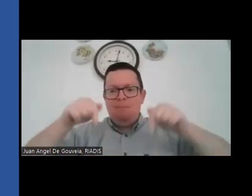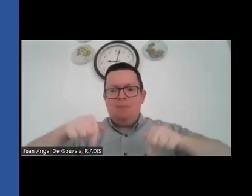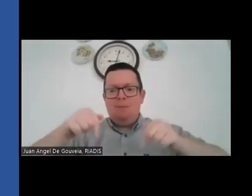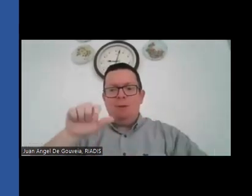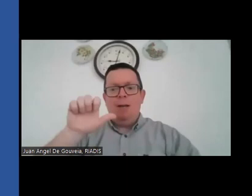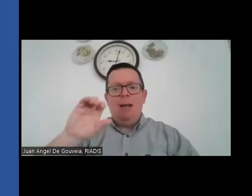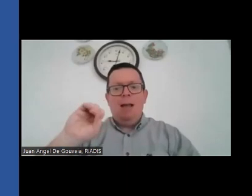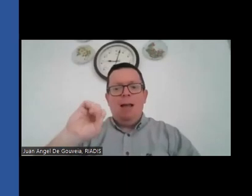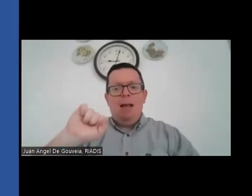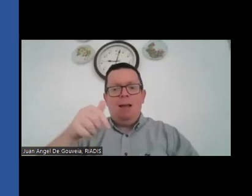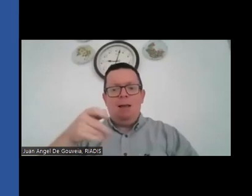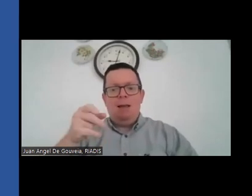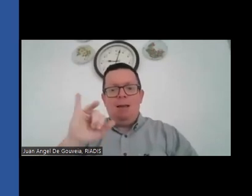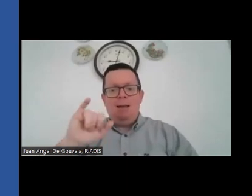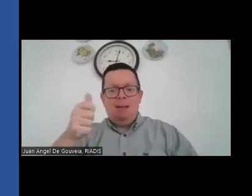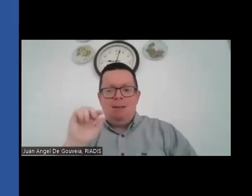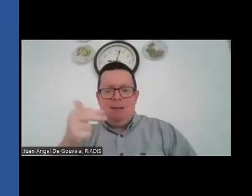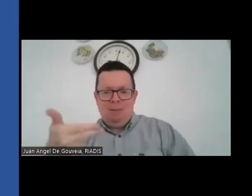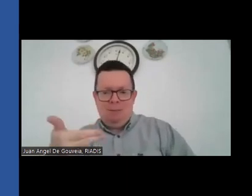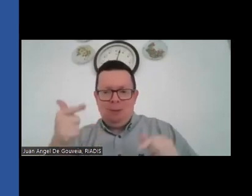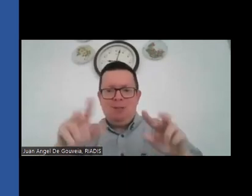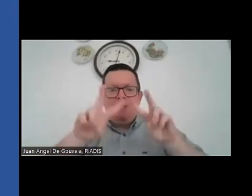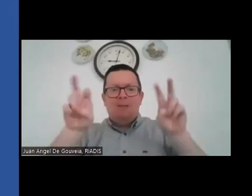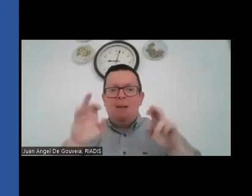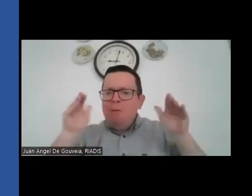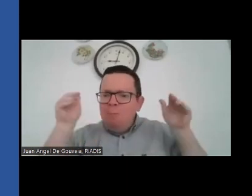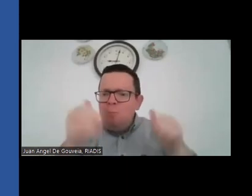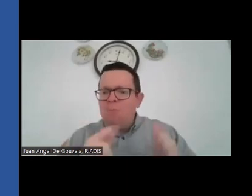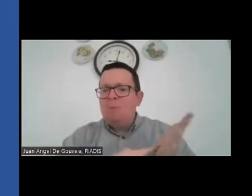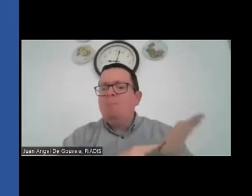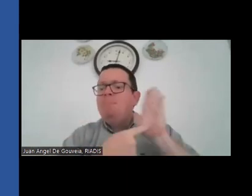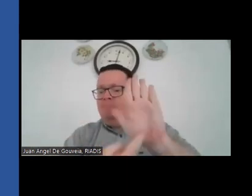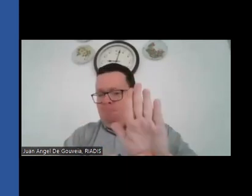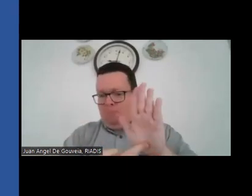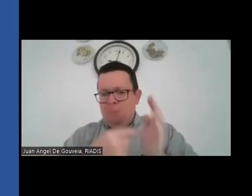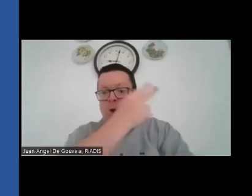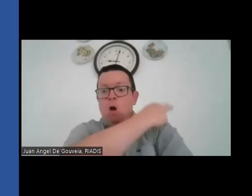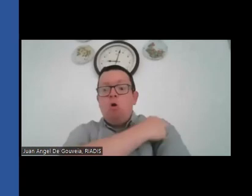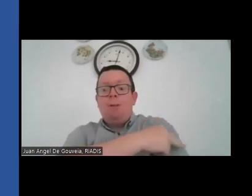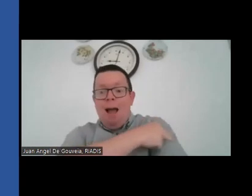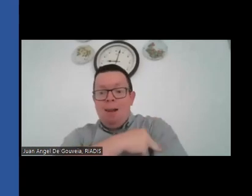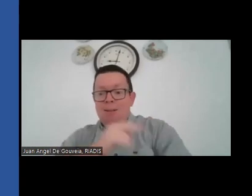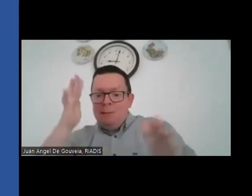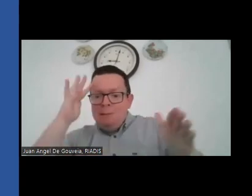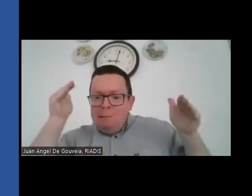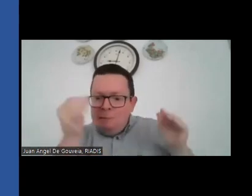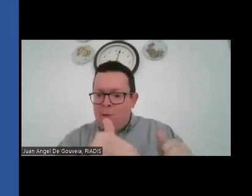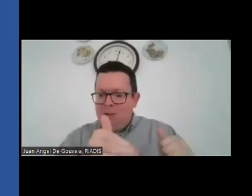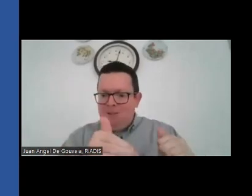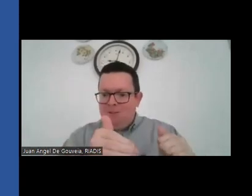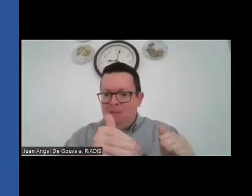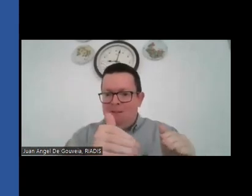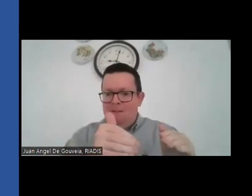UNDRR, the inclusion for disaster risk management in hospitals, and the partnerships for